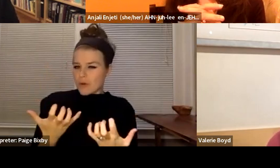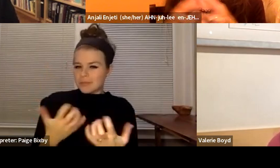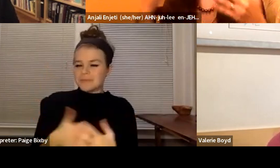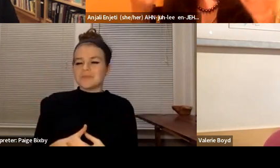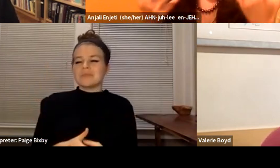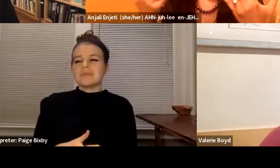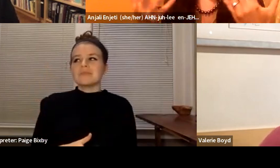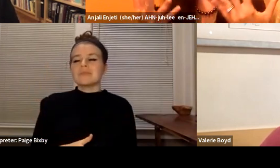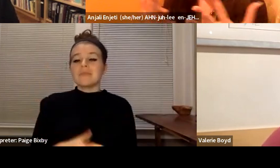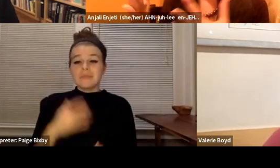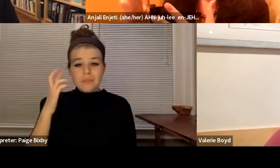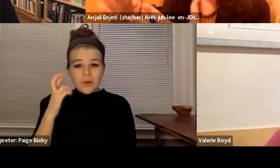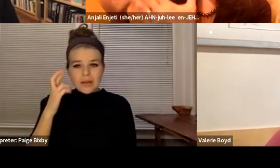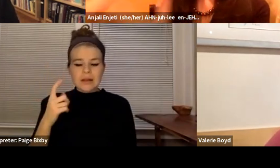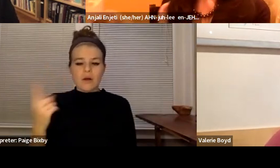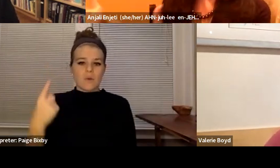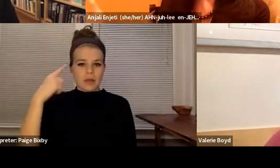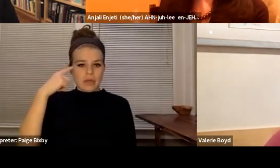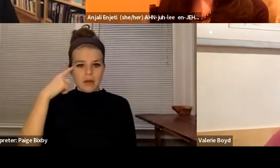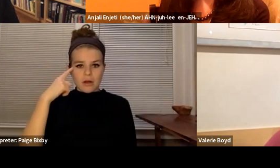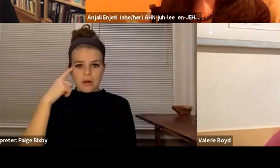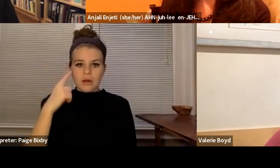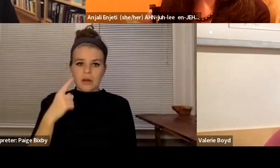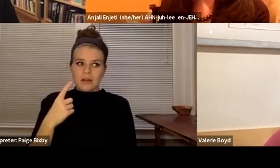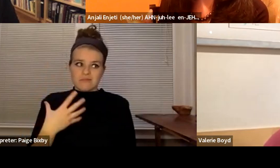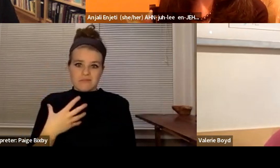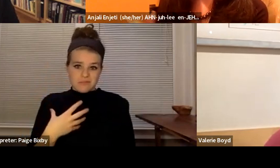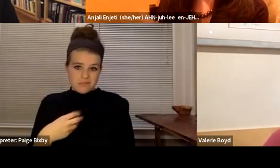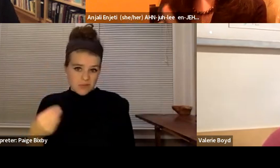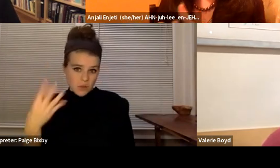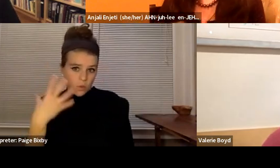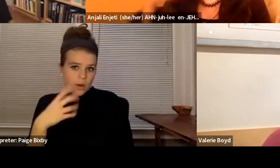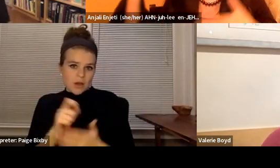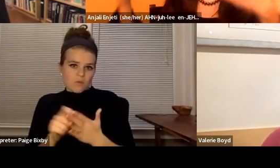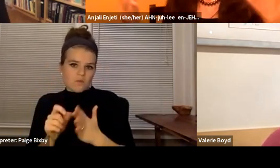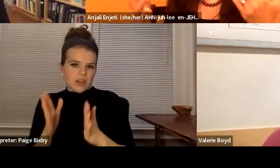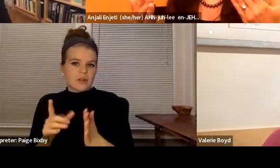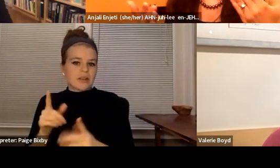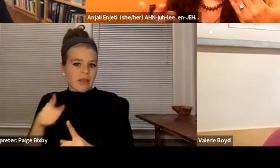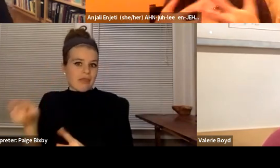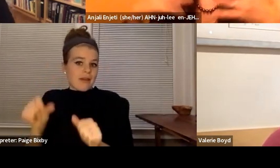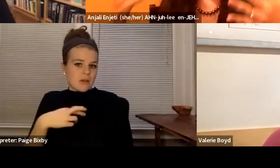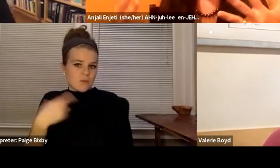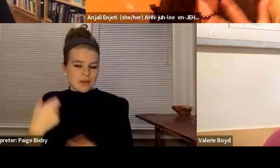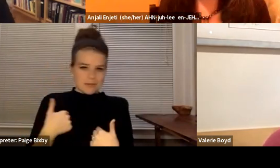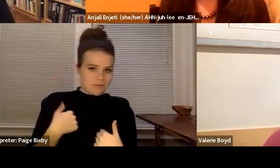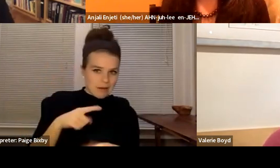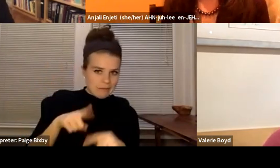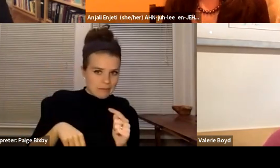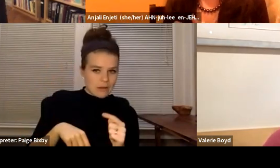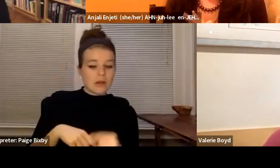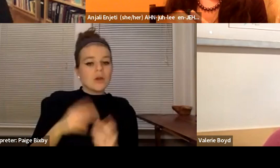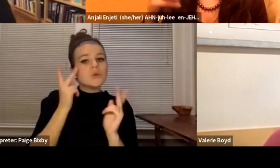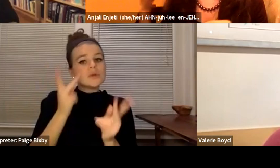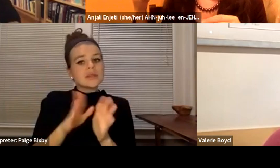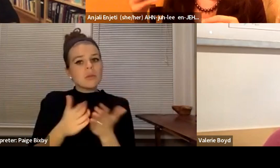I had always had it in my head that it was the white writers that got to do that, right? I mean, you know, you see the books that are